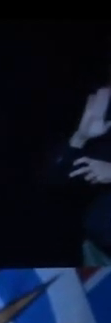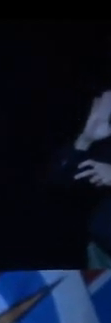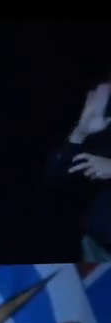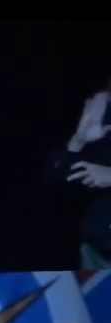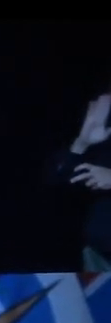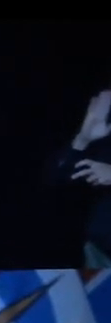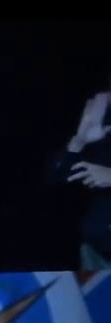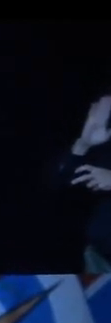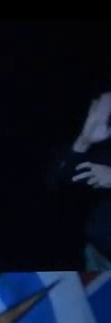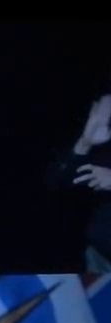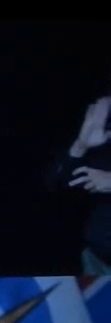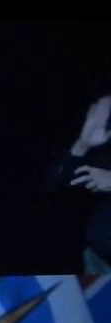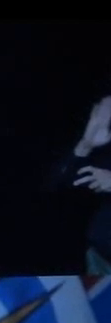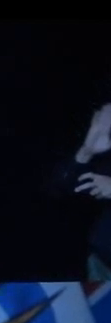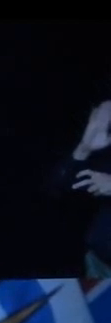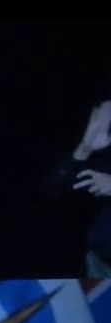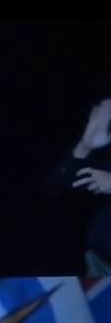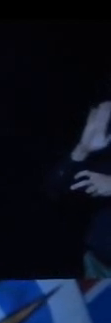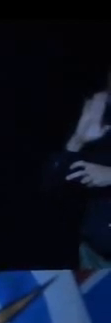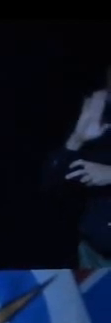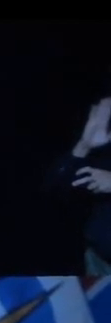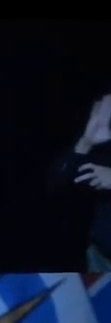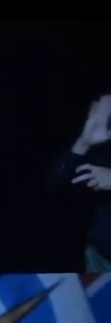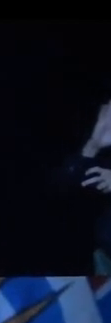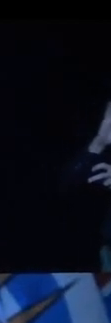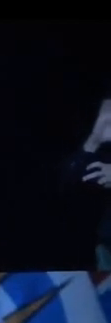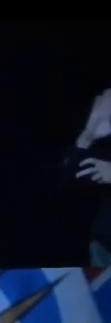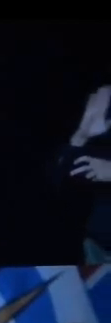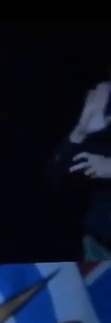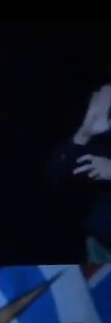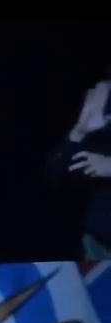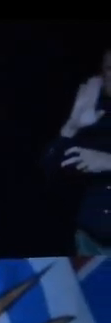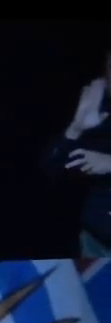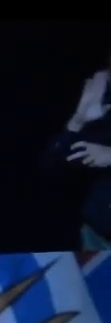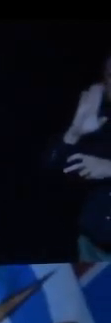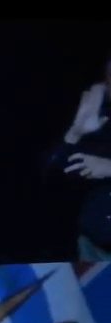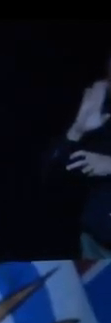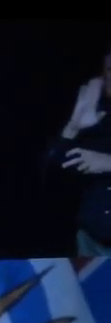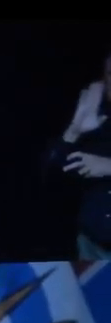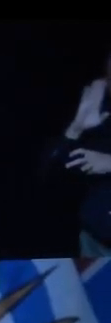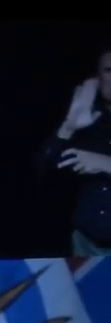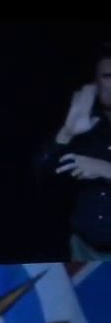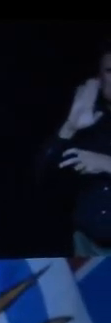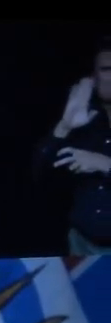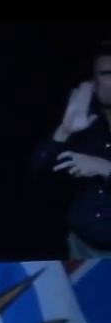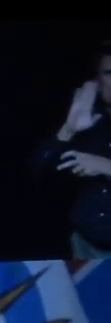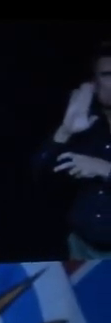Surrey is the next location in terms of rounding up